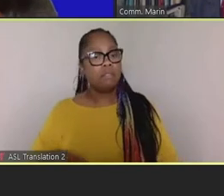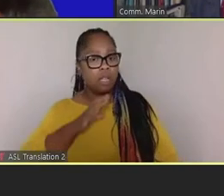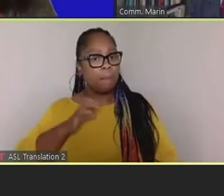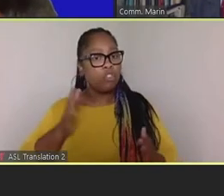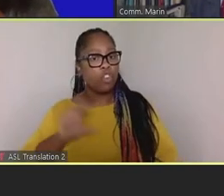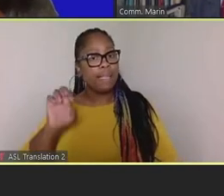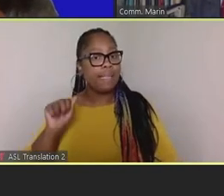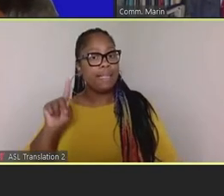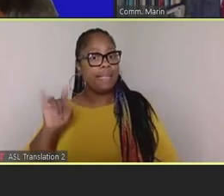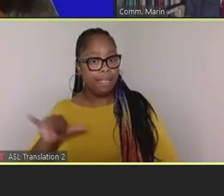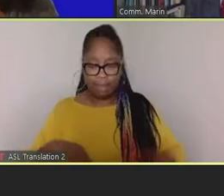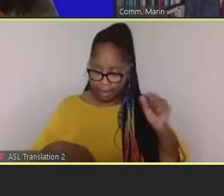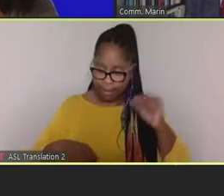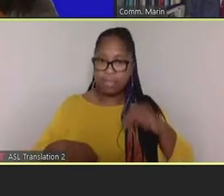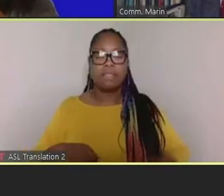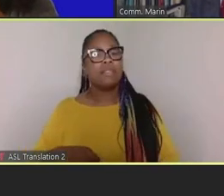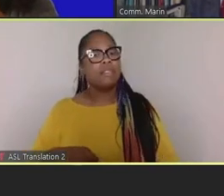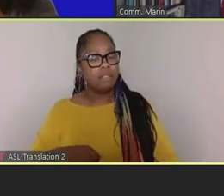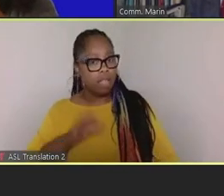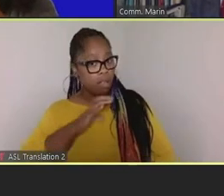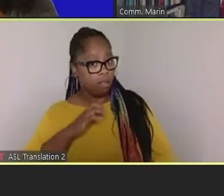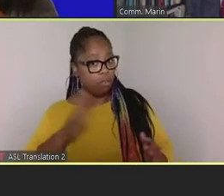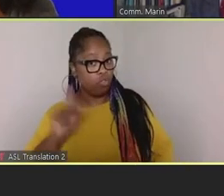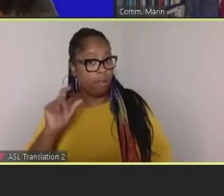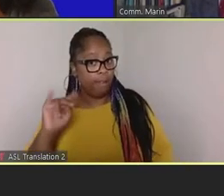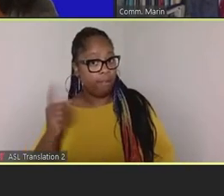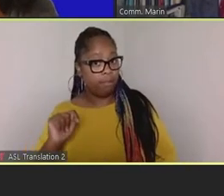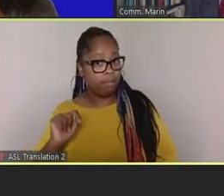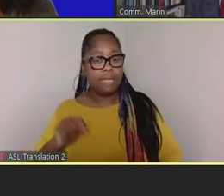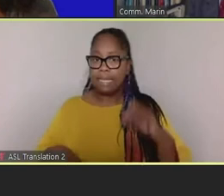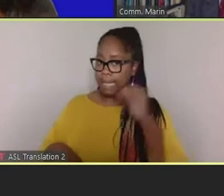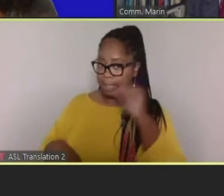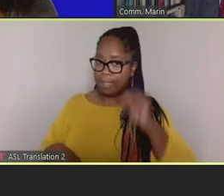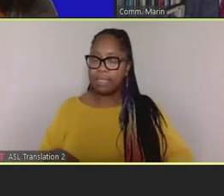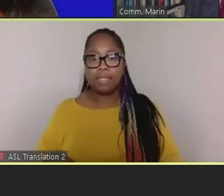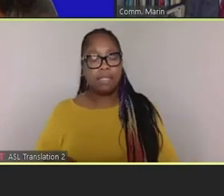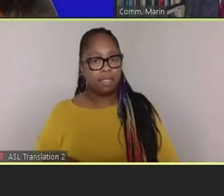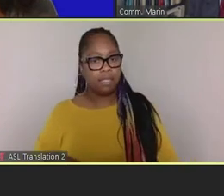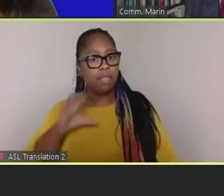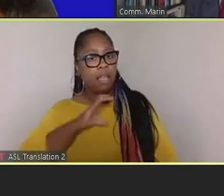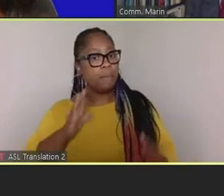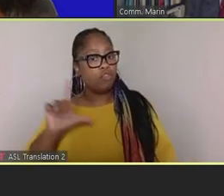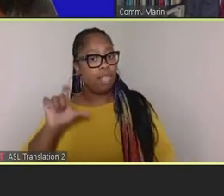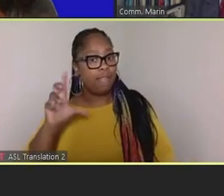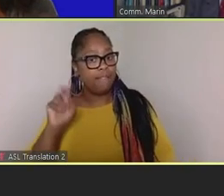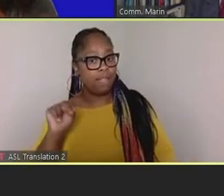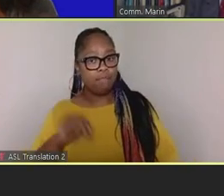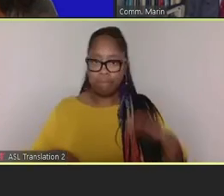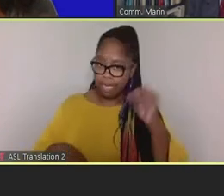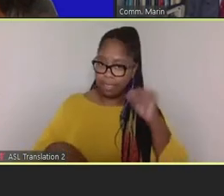Commissioner Eady. Yes. Commissioner Knight. Yes. Commissioner Levin.